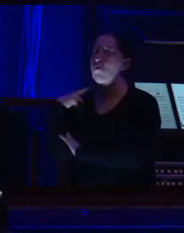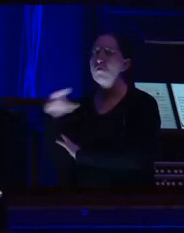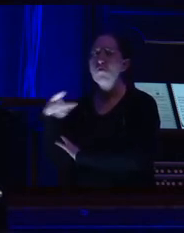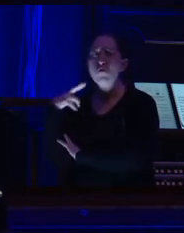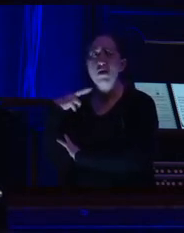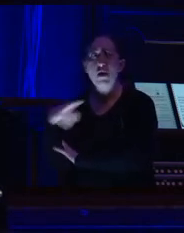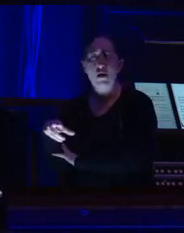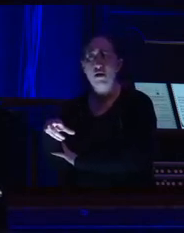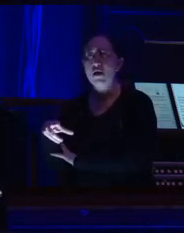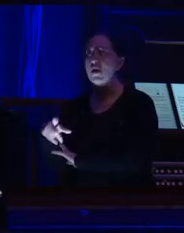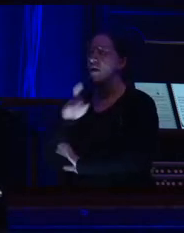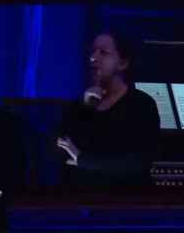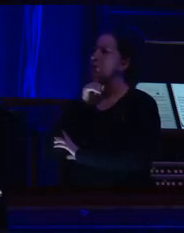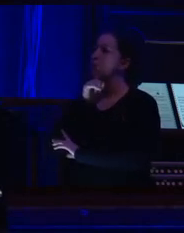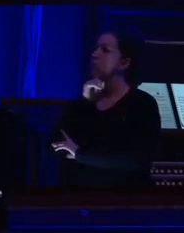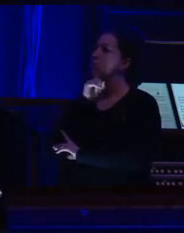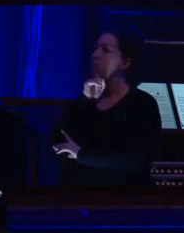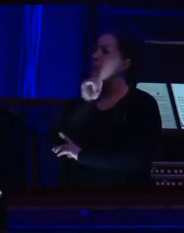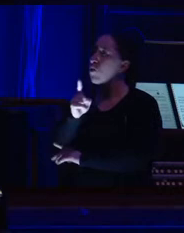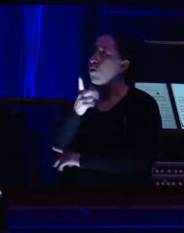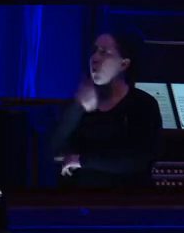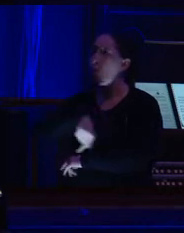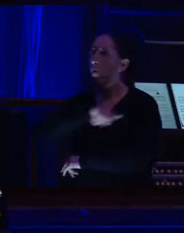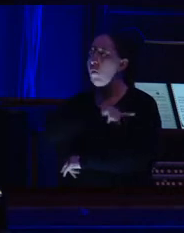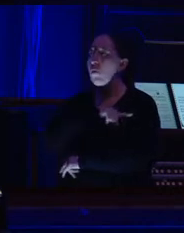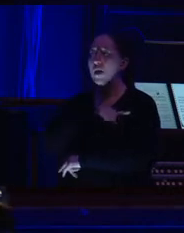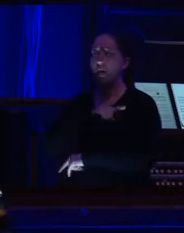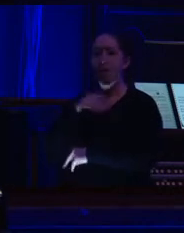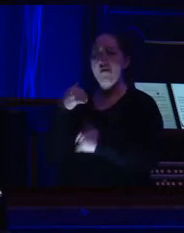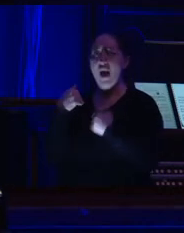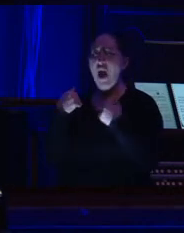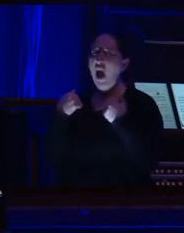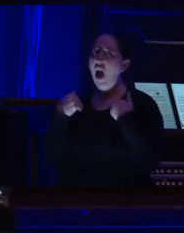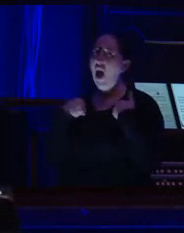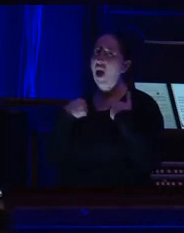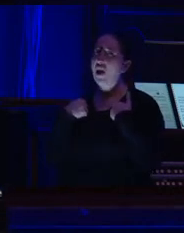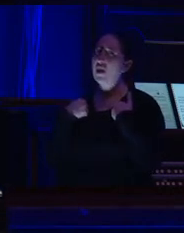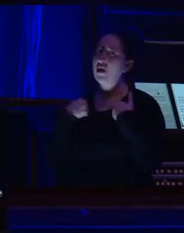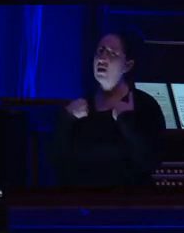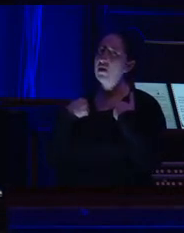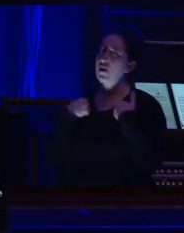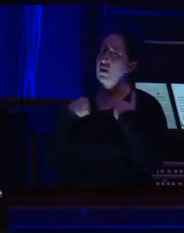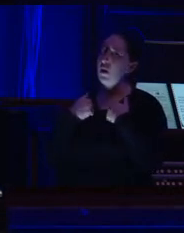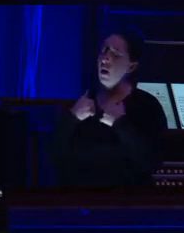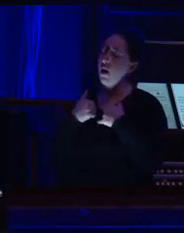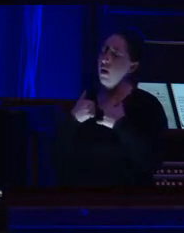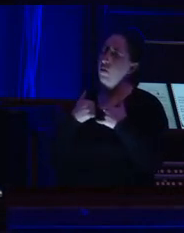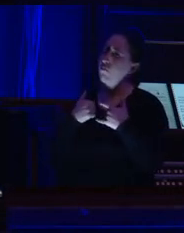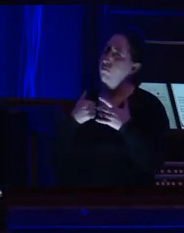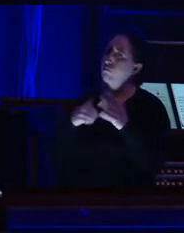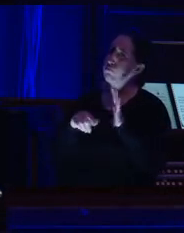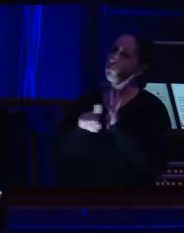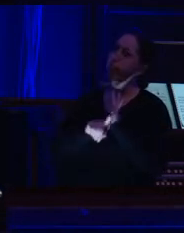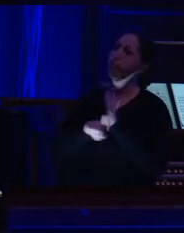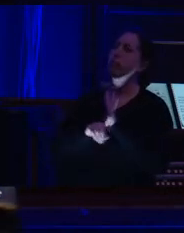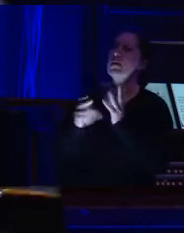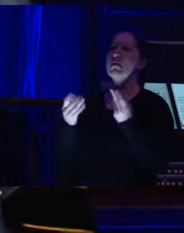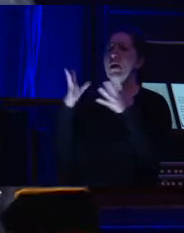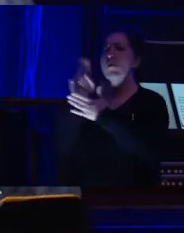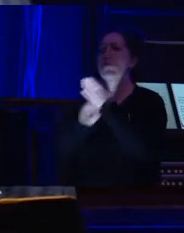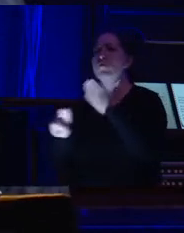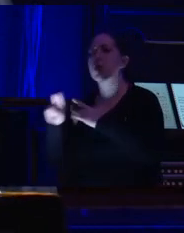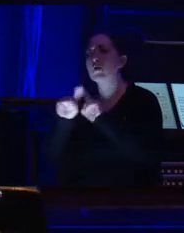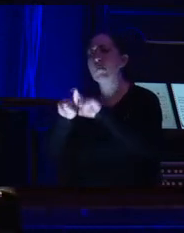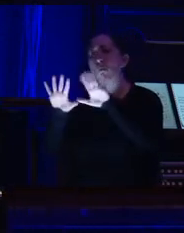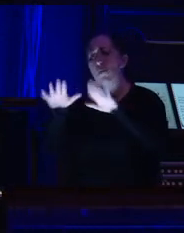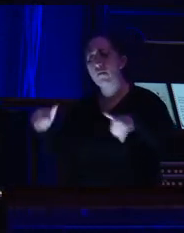To be certain, we have had our shortfallings as an institution, as all have. And we will